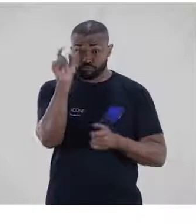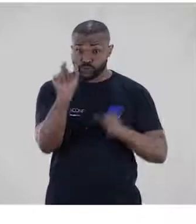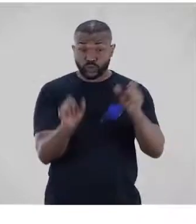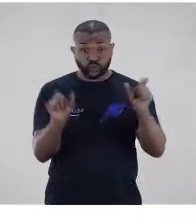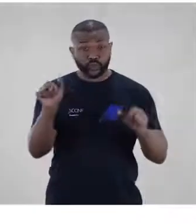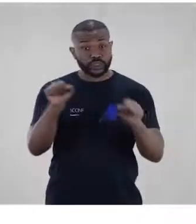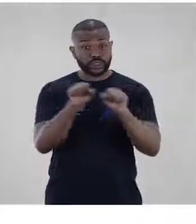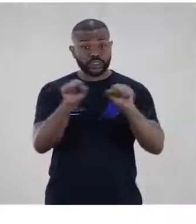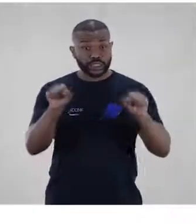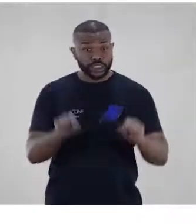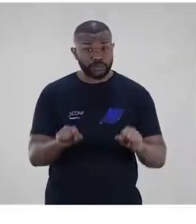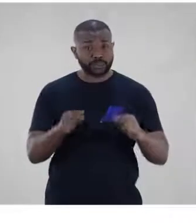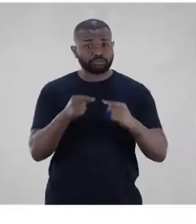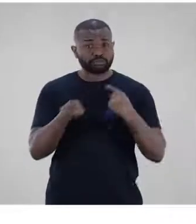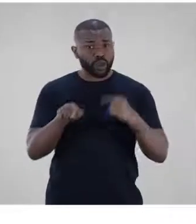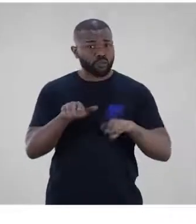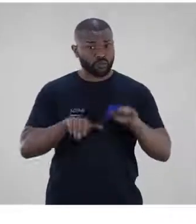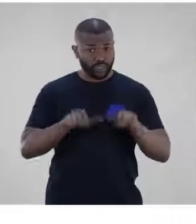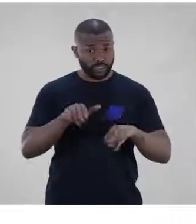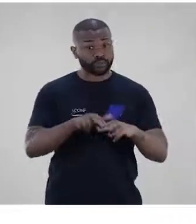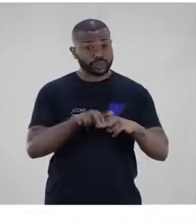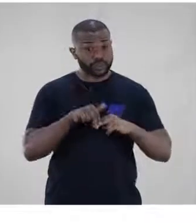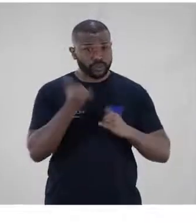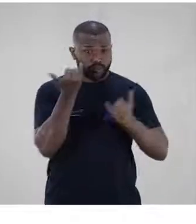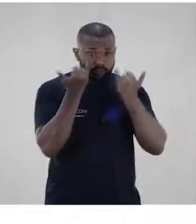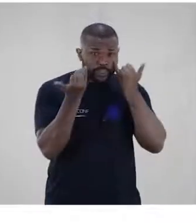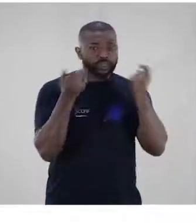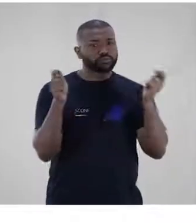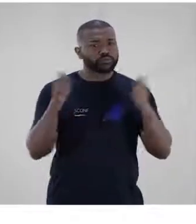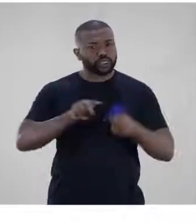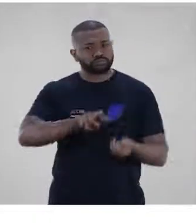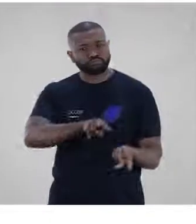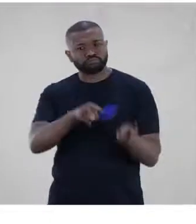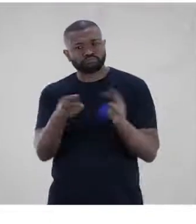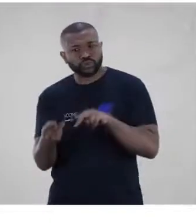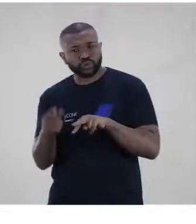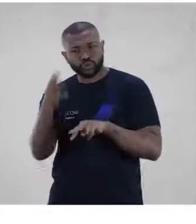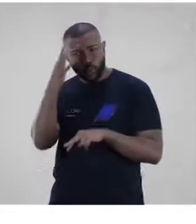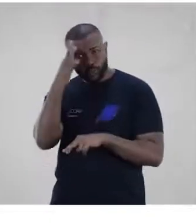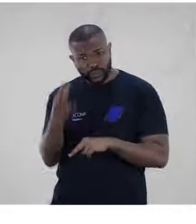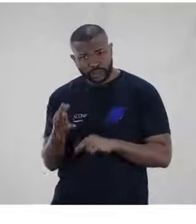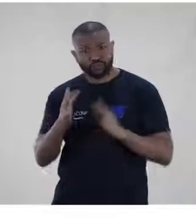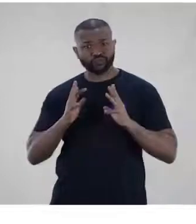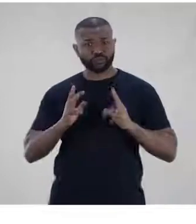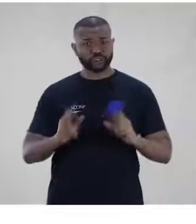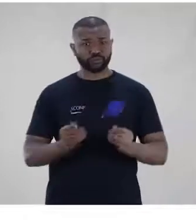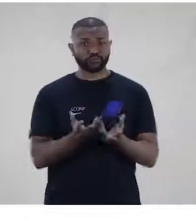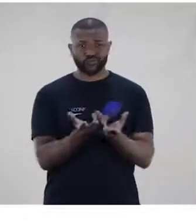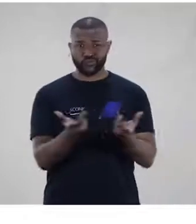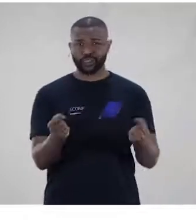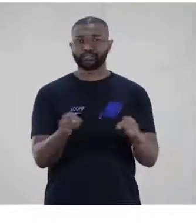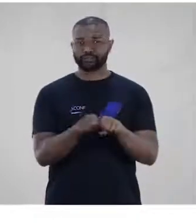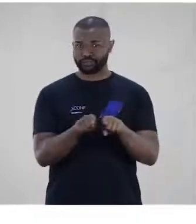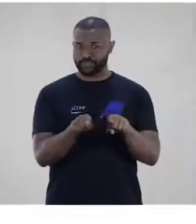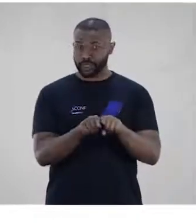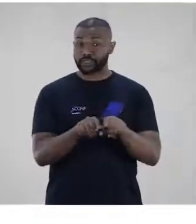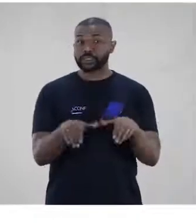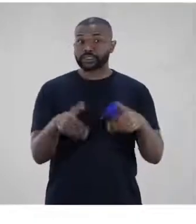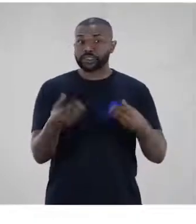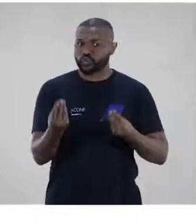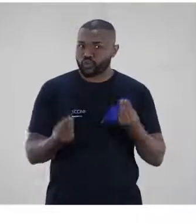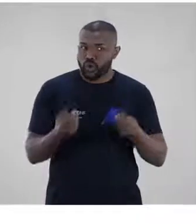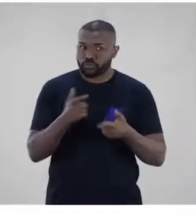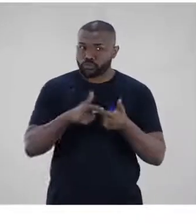have no incentive of really giving them data that is understandable or cleansed or has quality. And